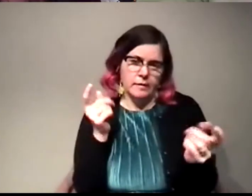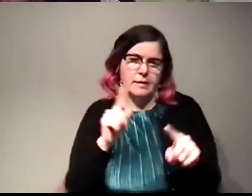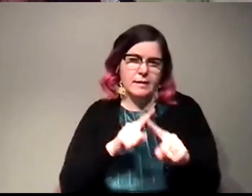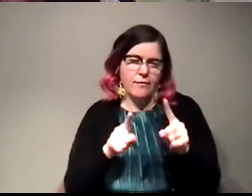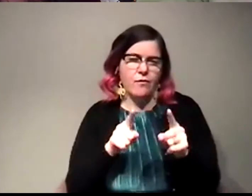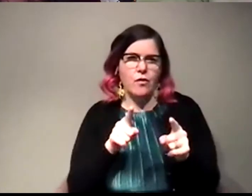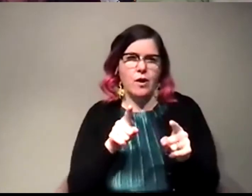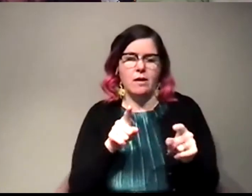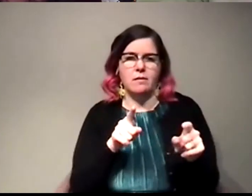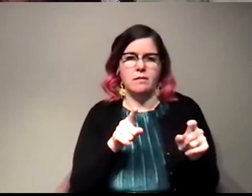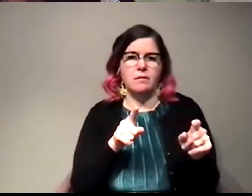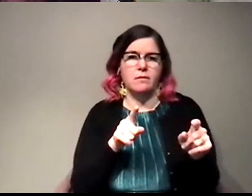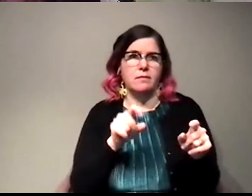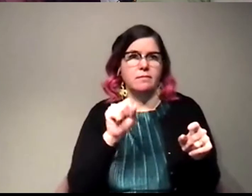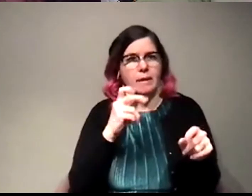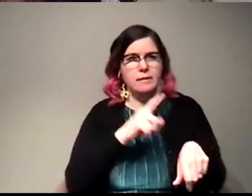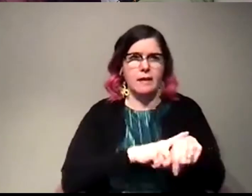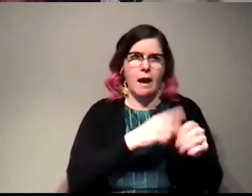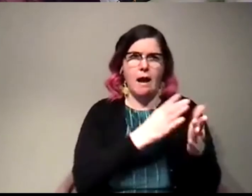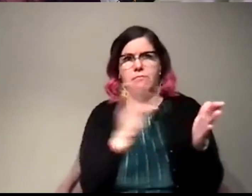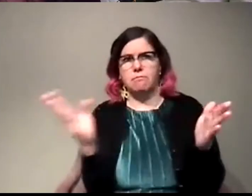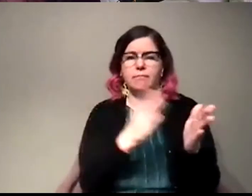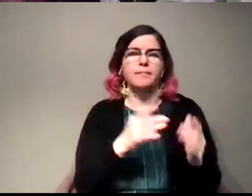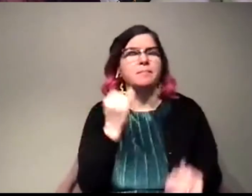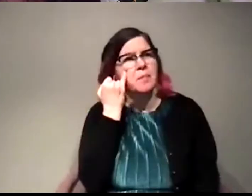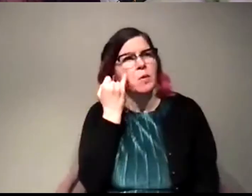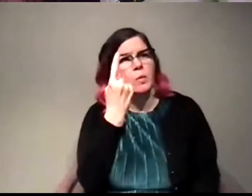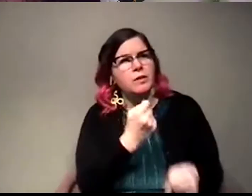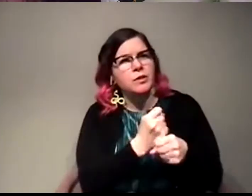of space and time. So say 1 year,